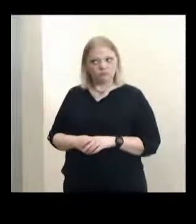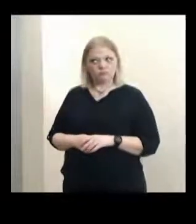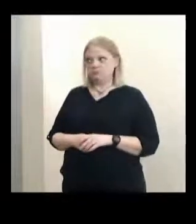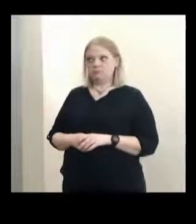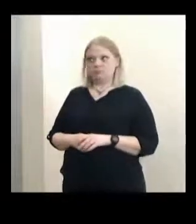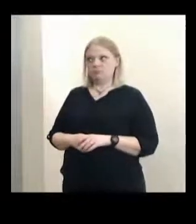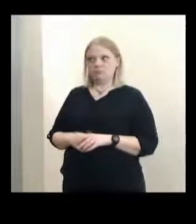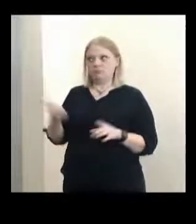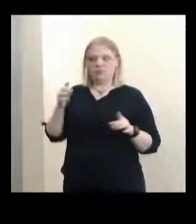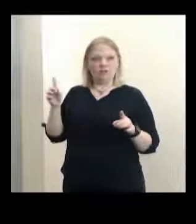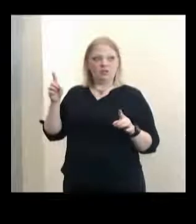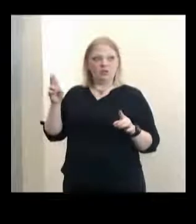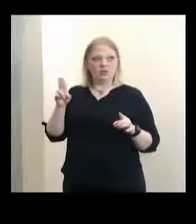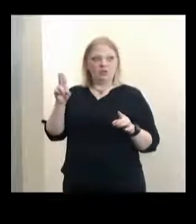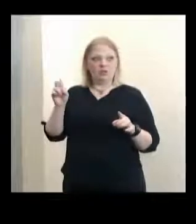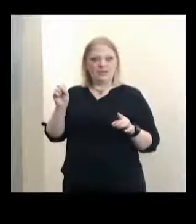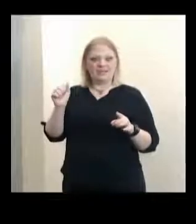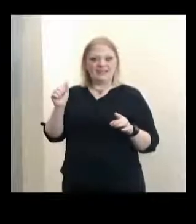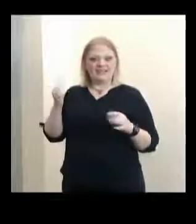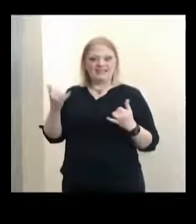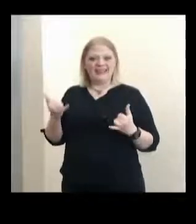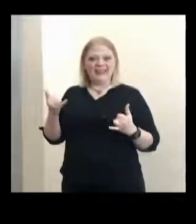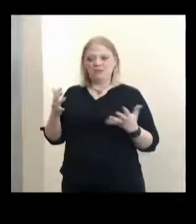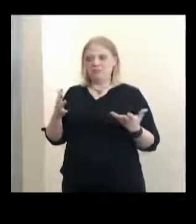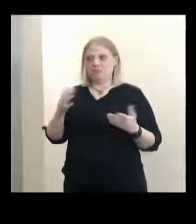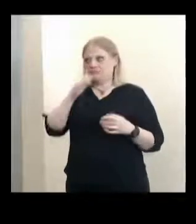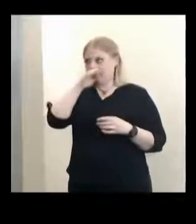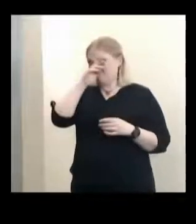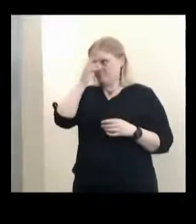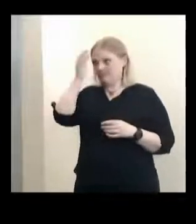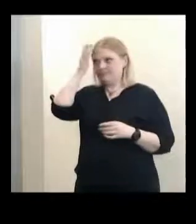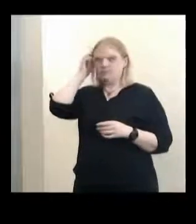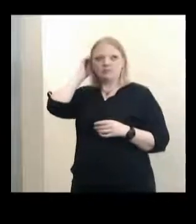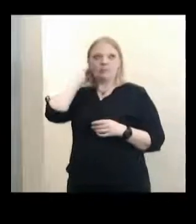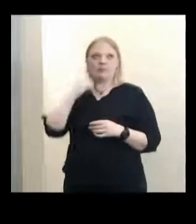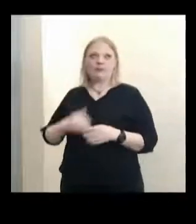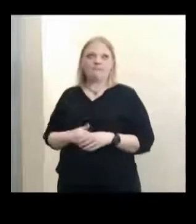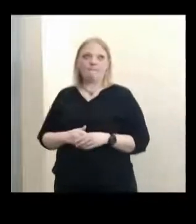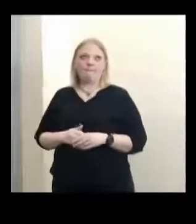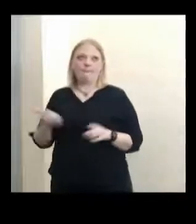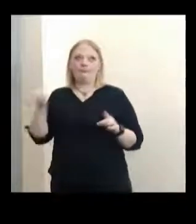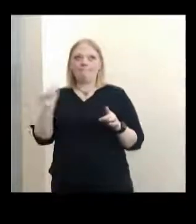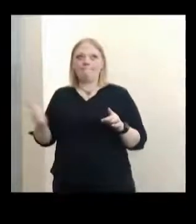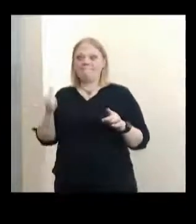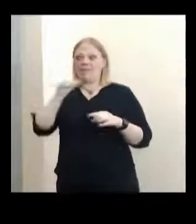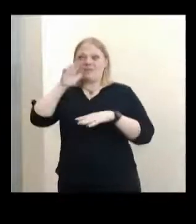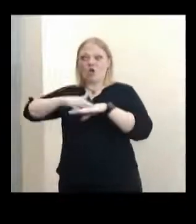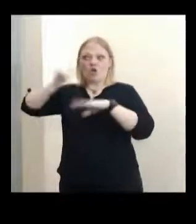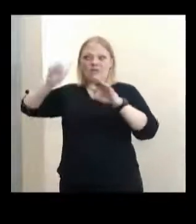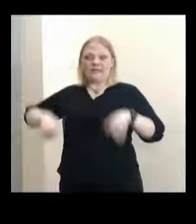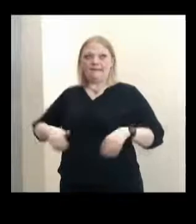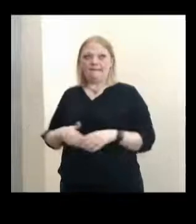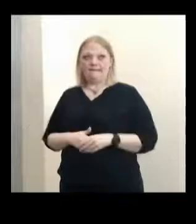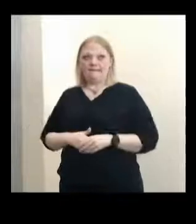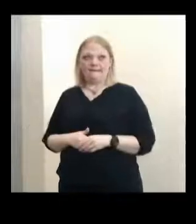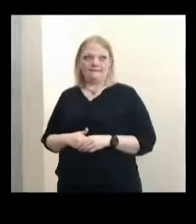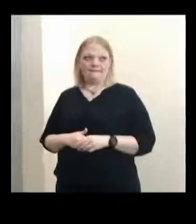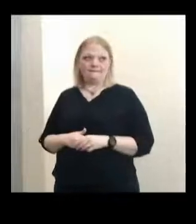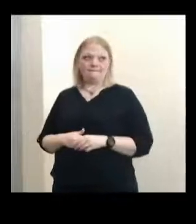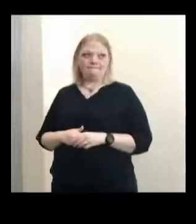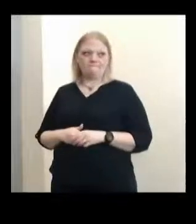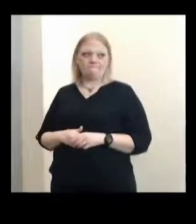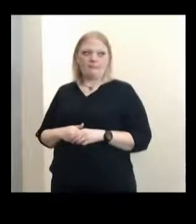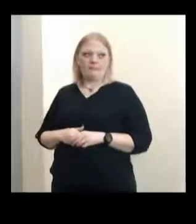Anybody there from USA Today? Nope. We will go then to anybody else I have not called on from a different media